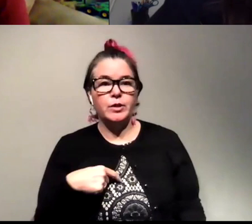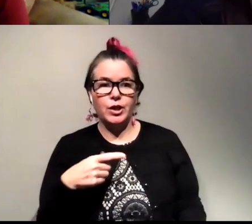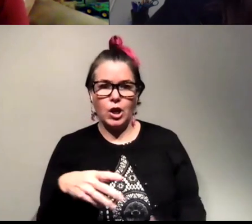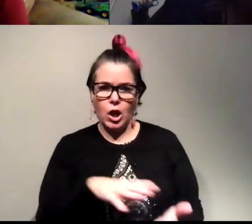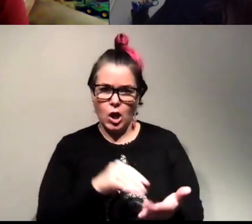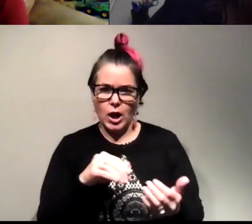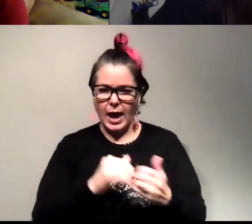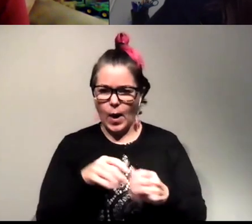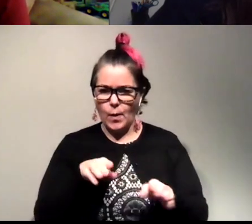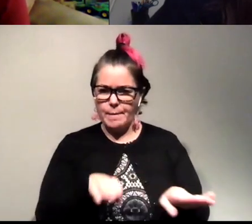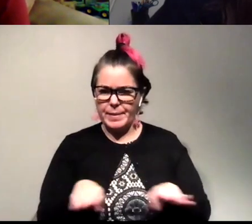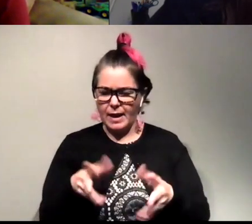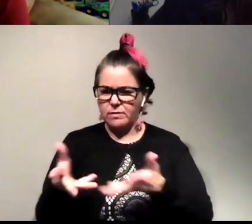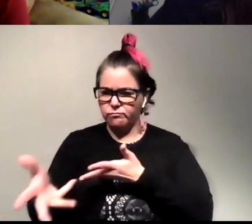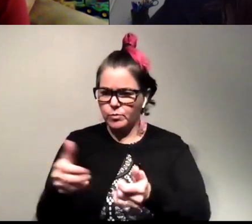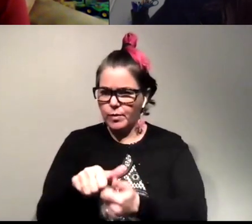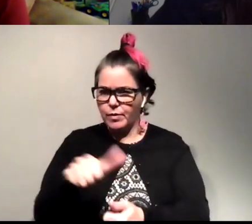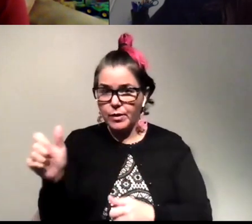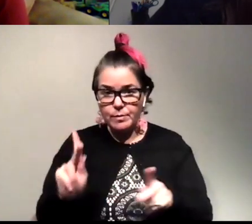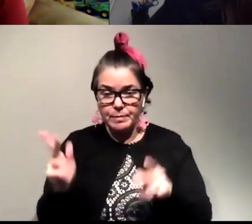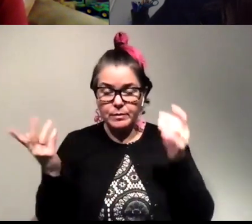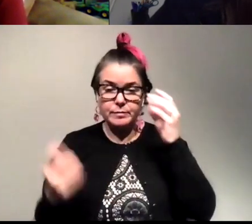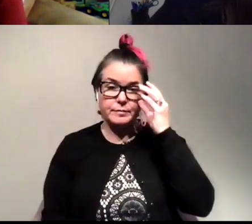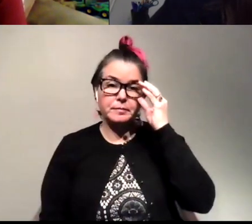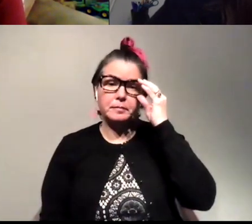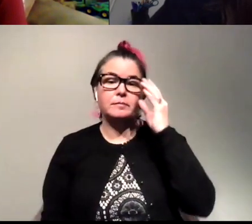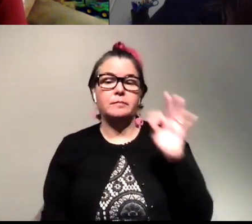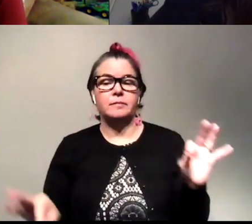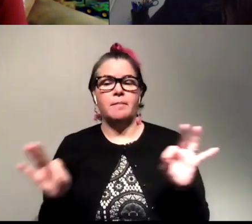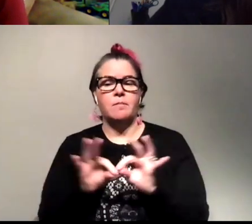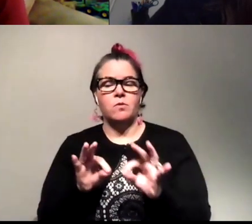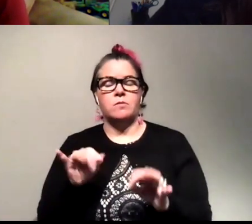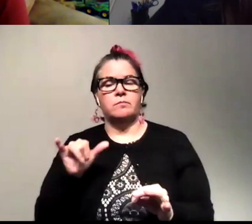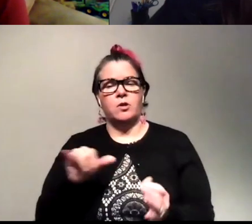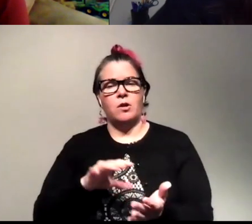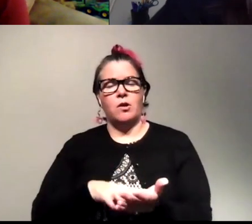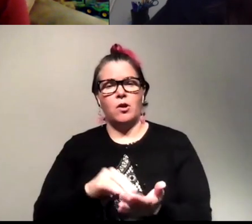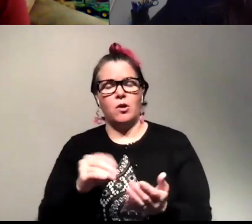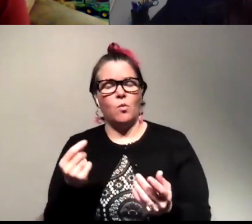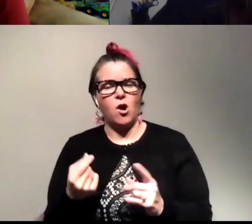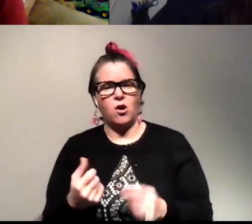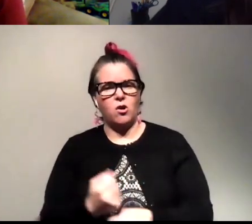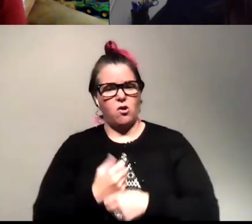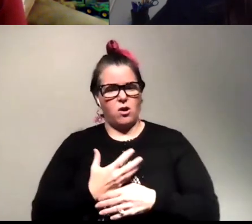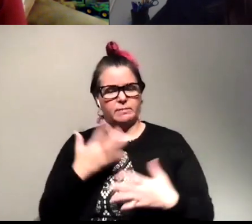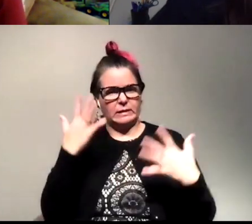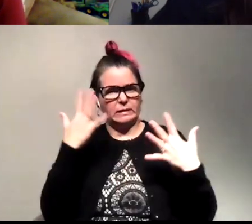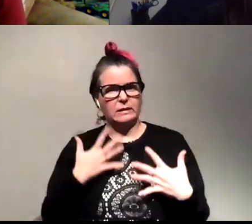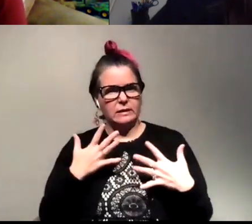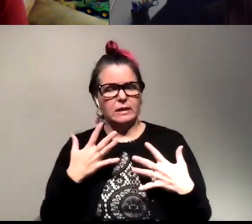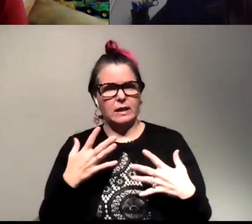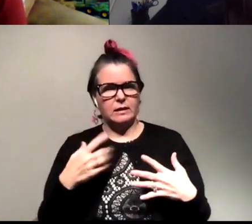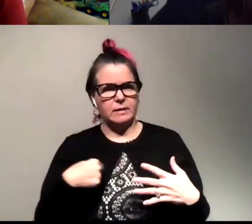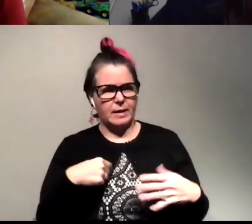and interact with other people. So it's very important for us to learn what makes us sad. Did something that I did